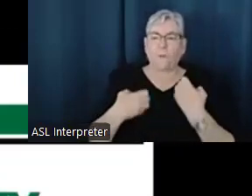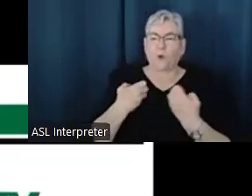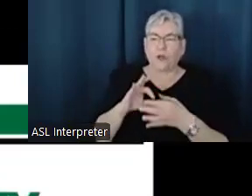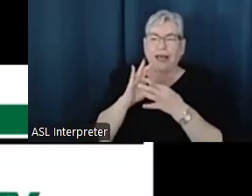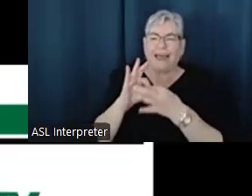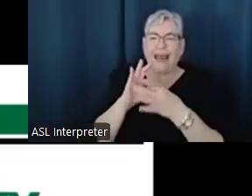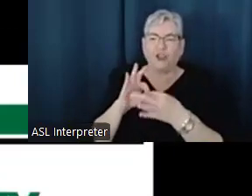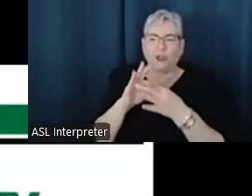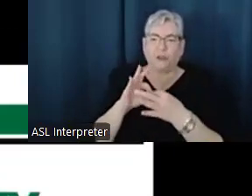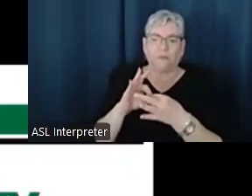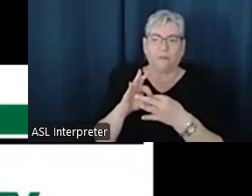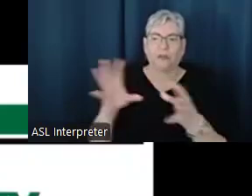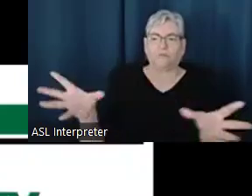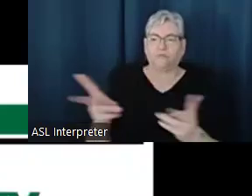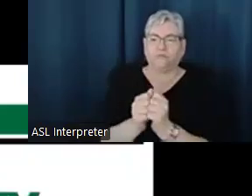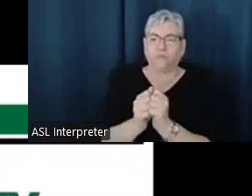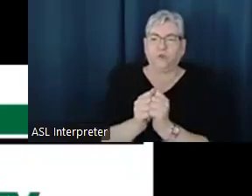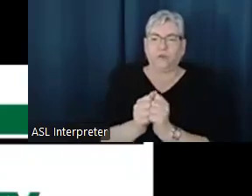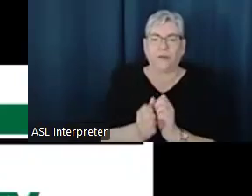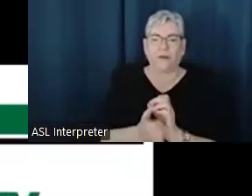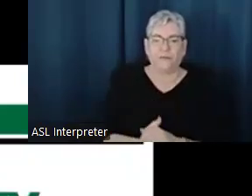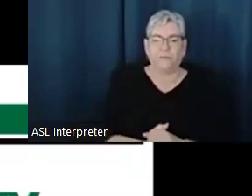together. Go ahead.